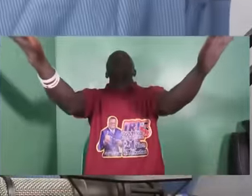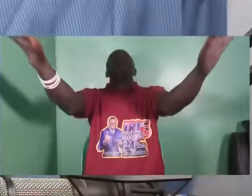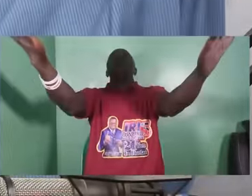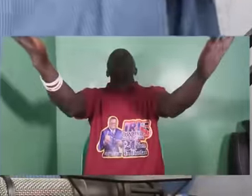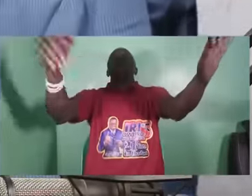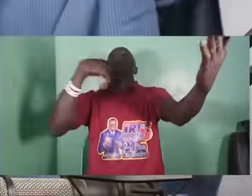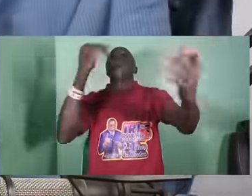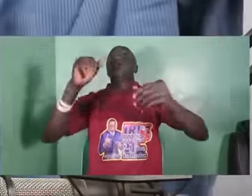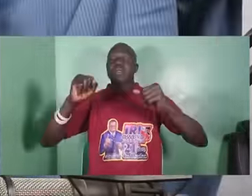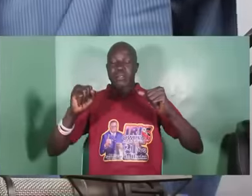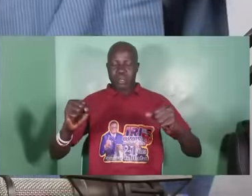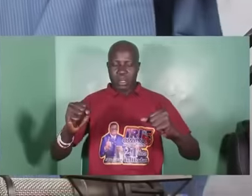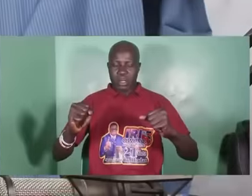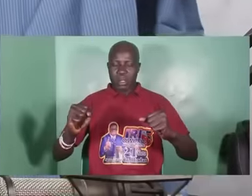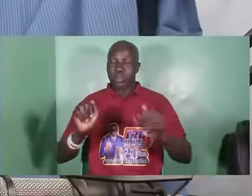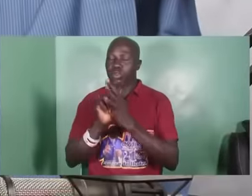your head.